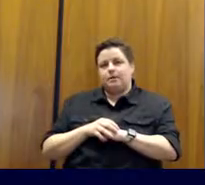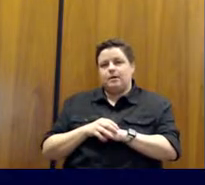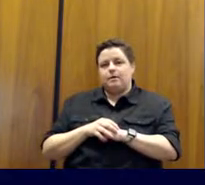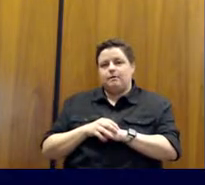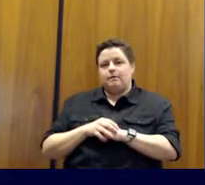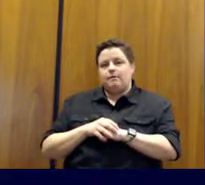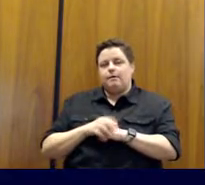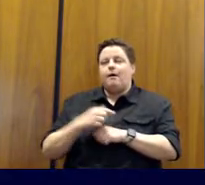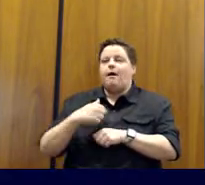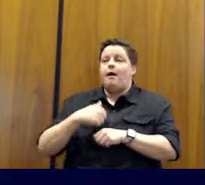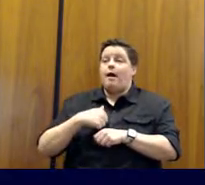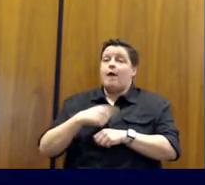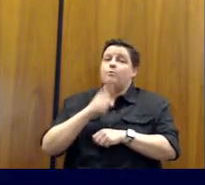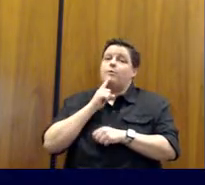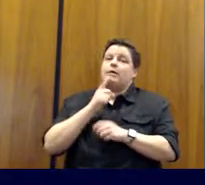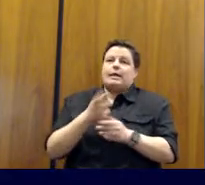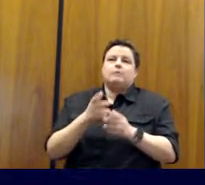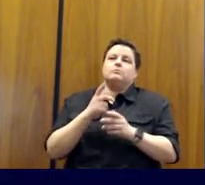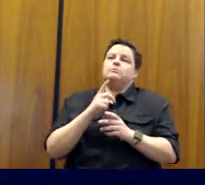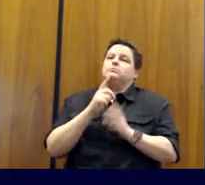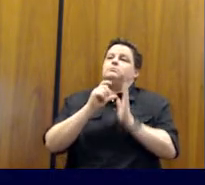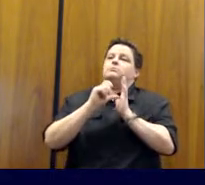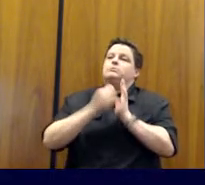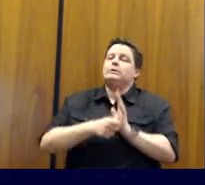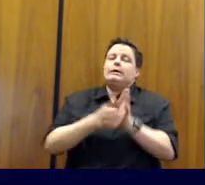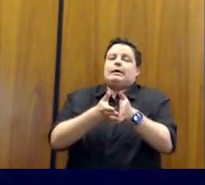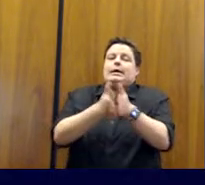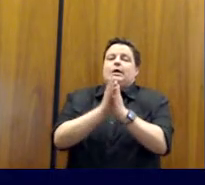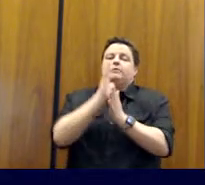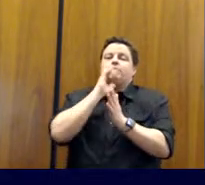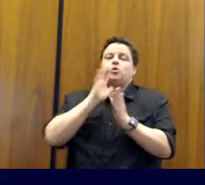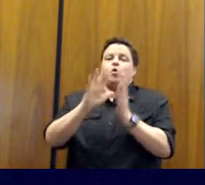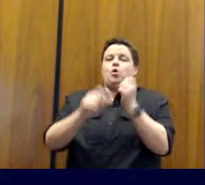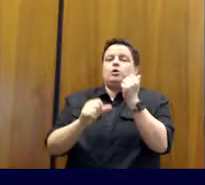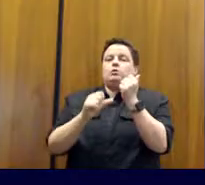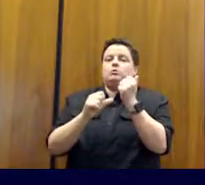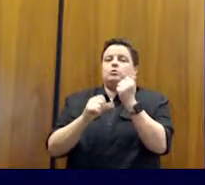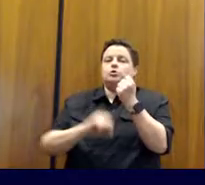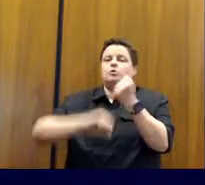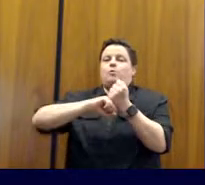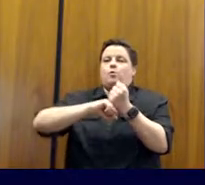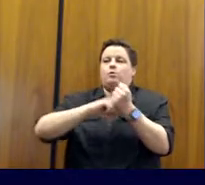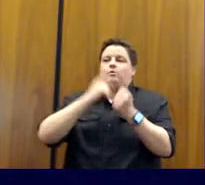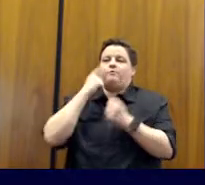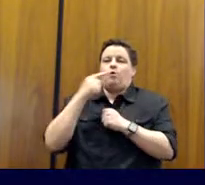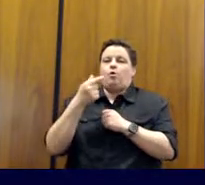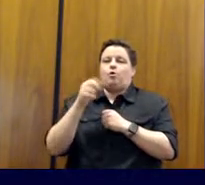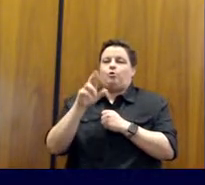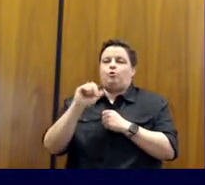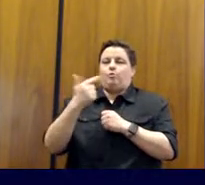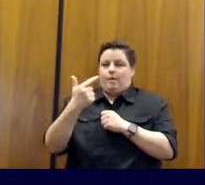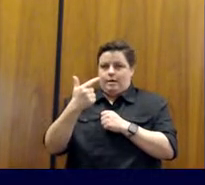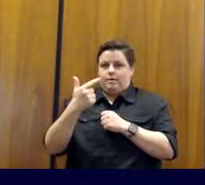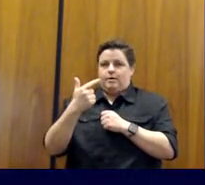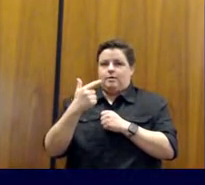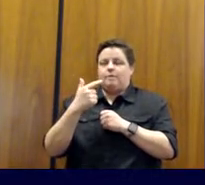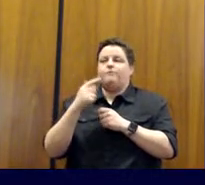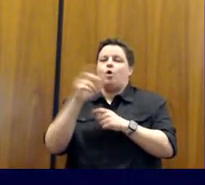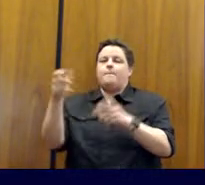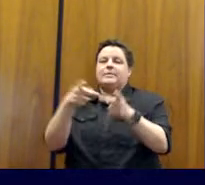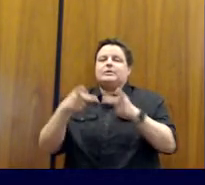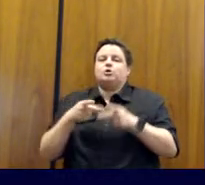greatly ask for your support for Greg Boggs for the position on the Road